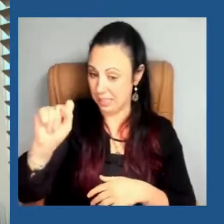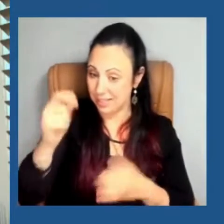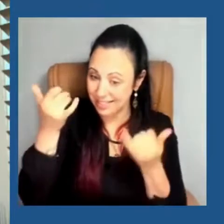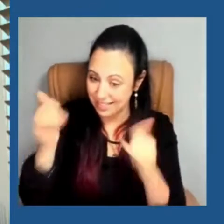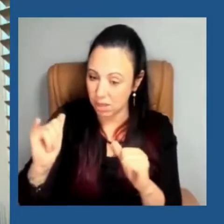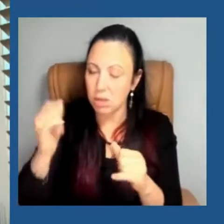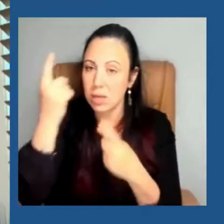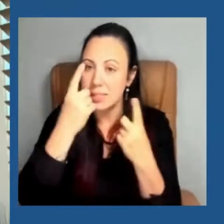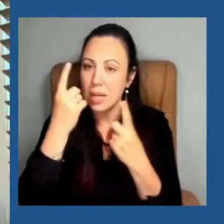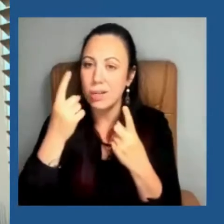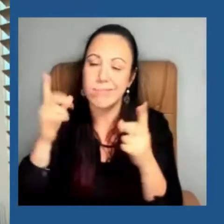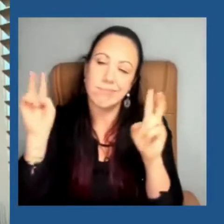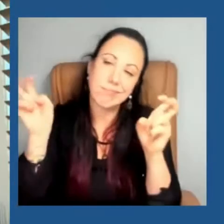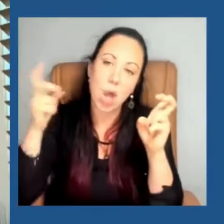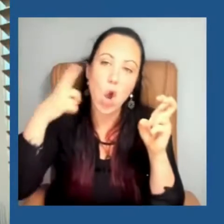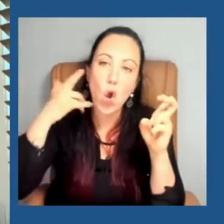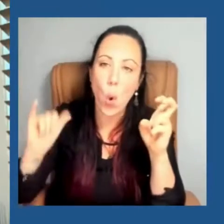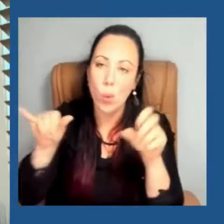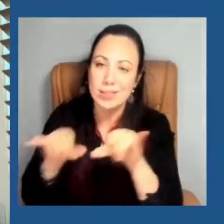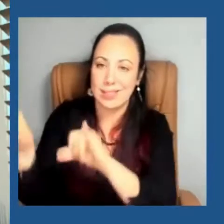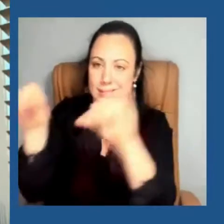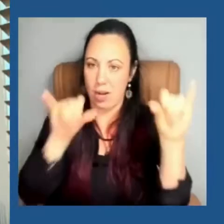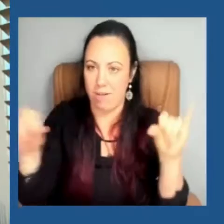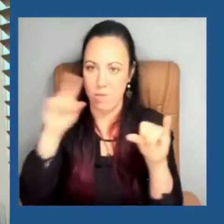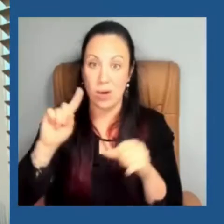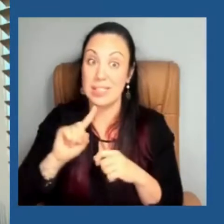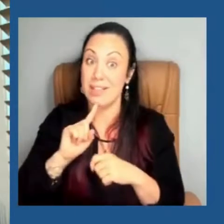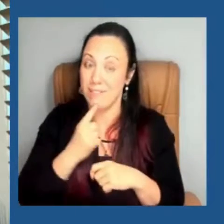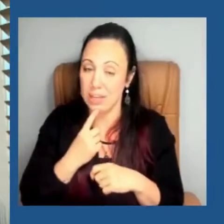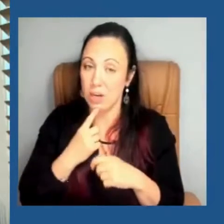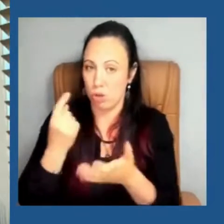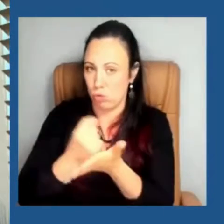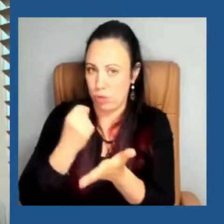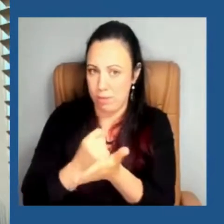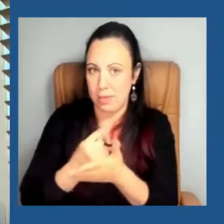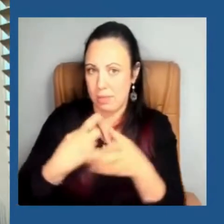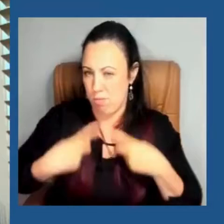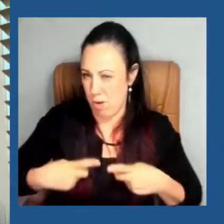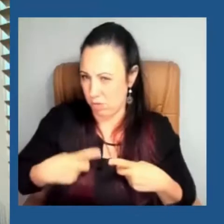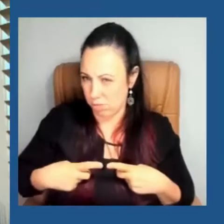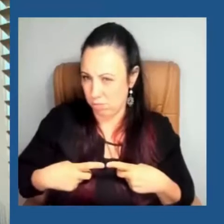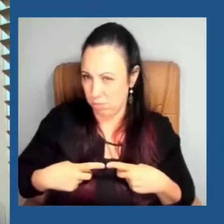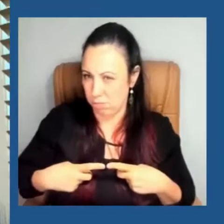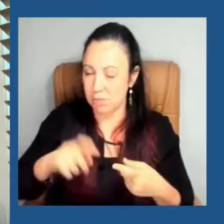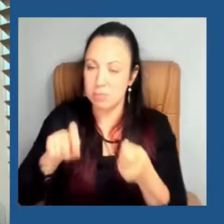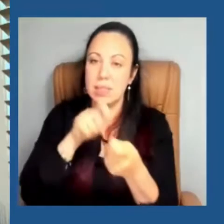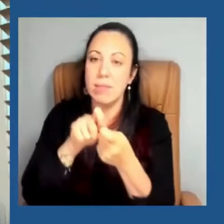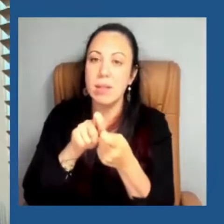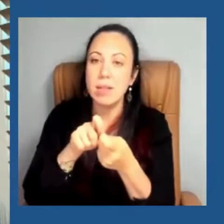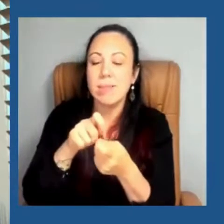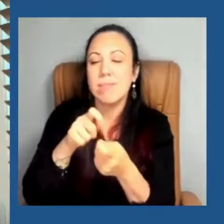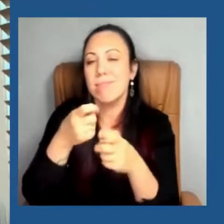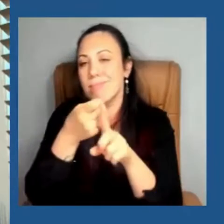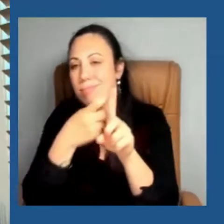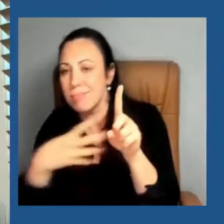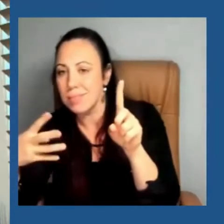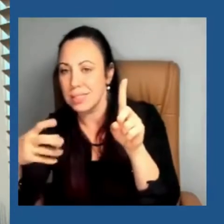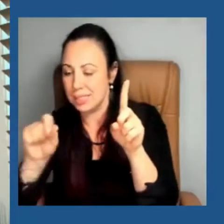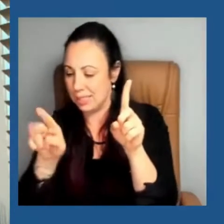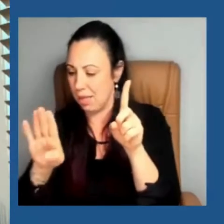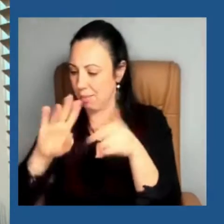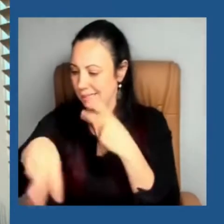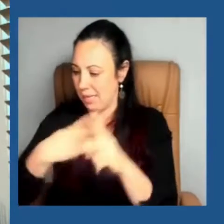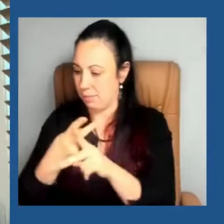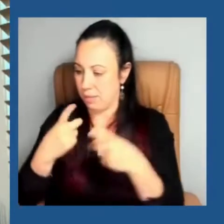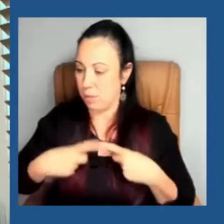gold standard for very severe treatment-resistant depression, especially certain subtypes of depression, there's strong